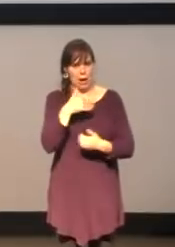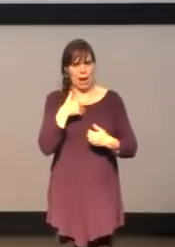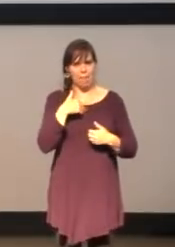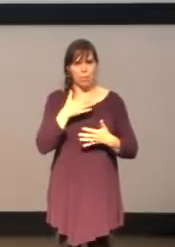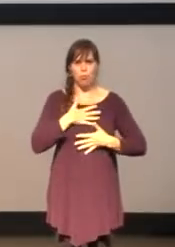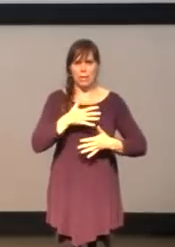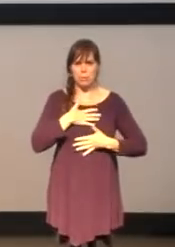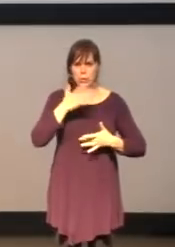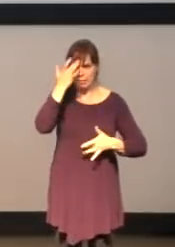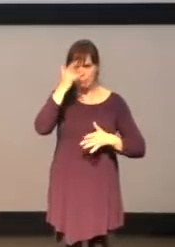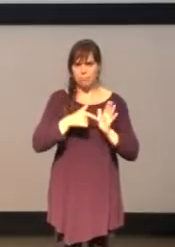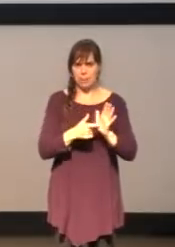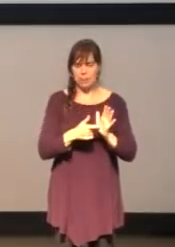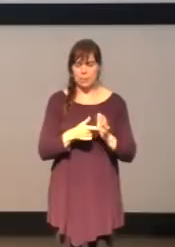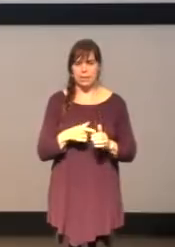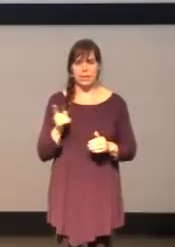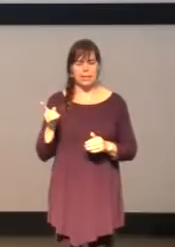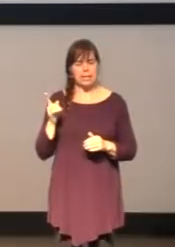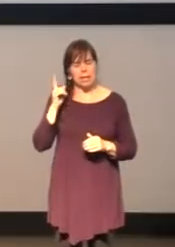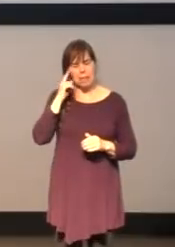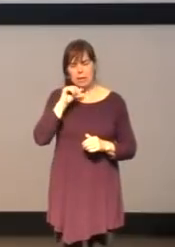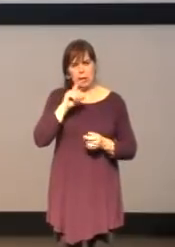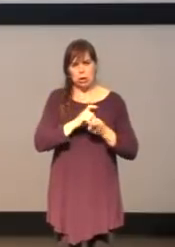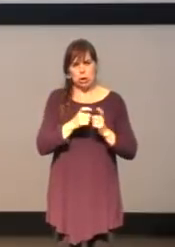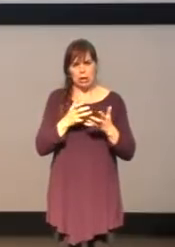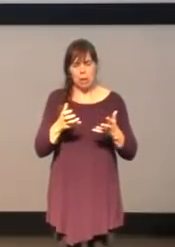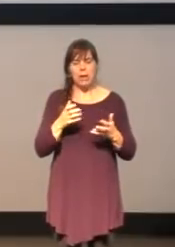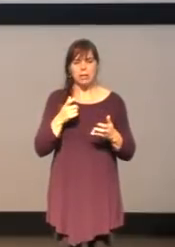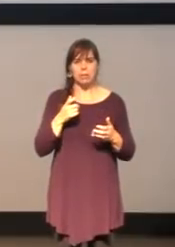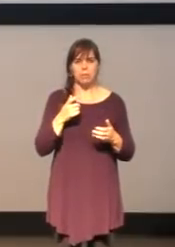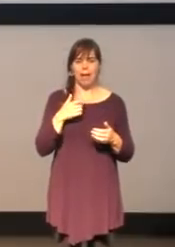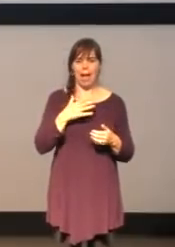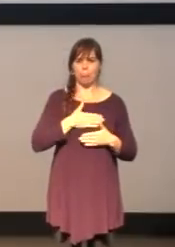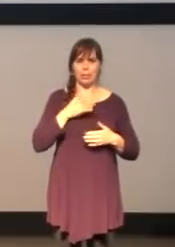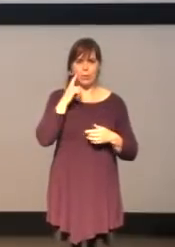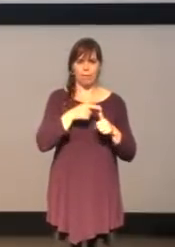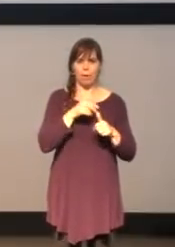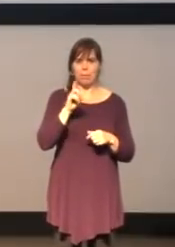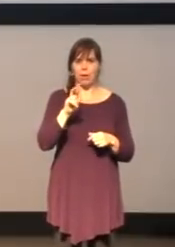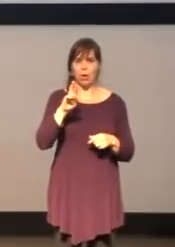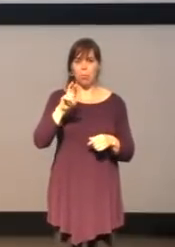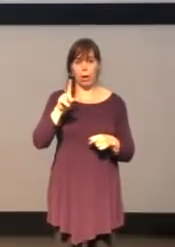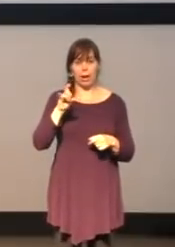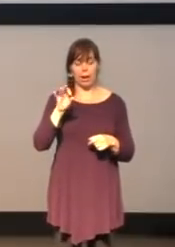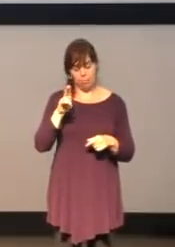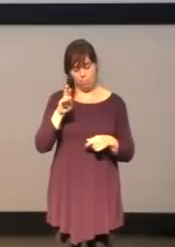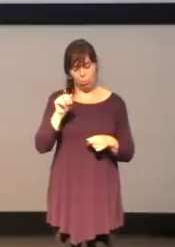change a lot. I've appreciated hearing from Dr. Bradford about the need to be very thoughtful